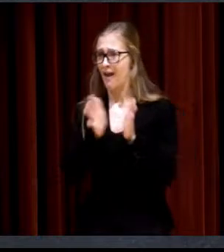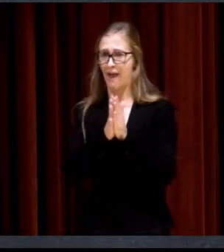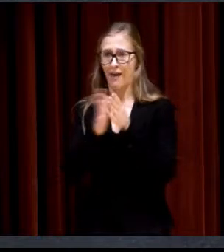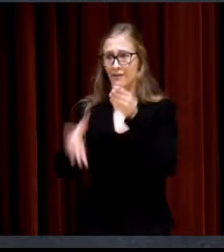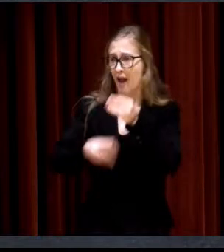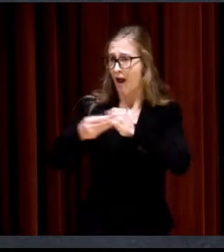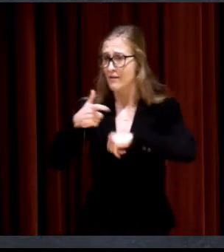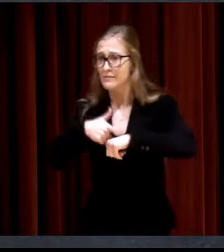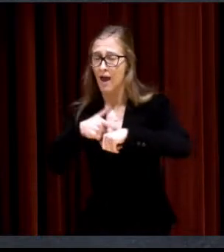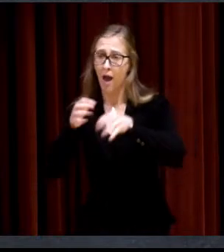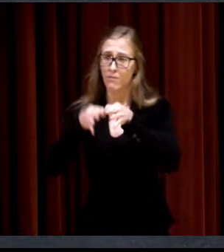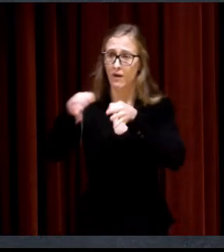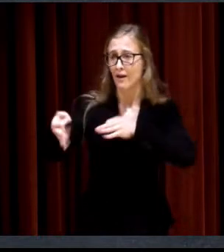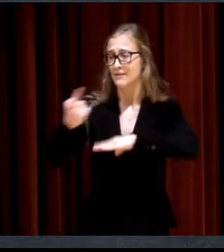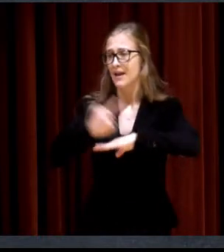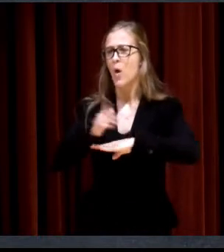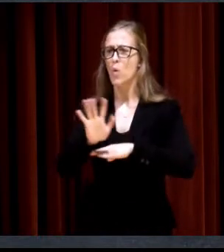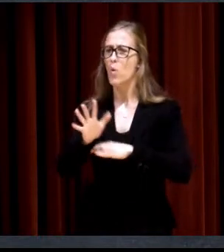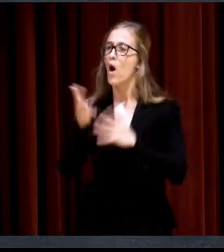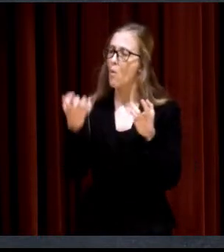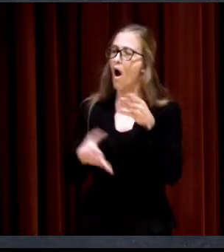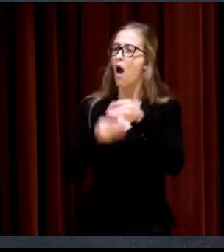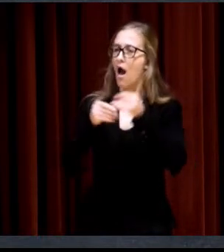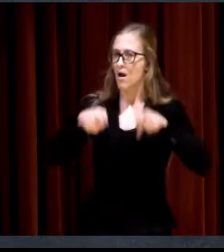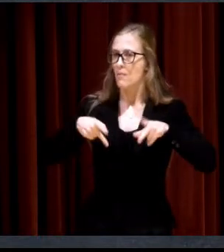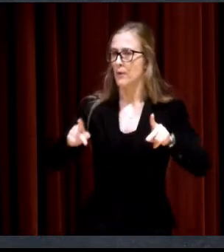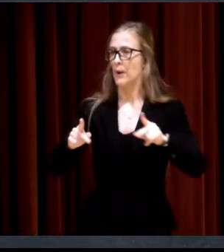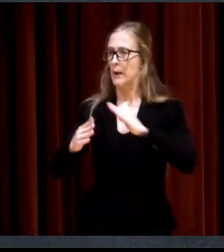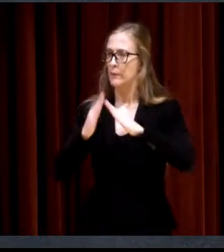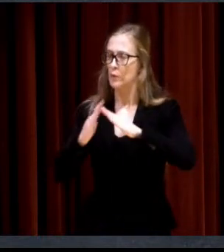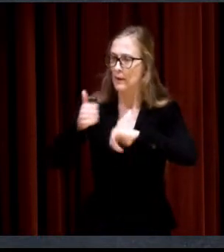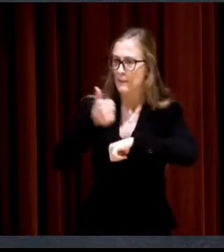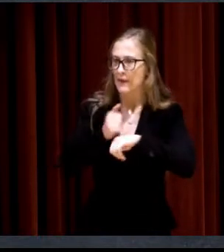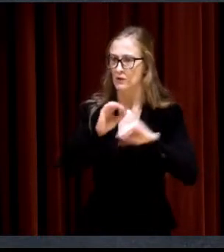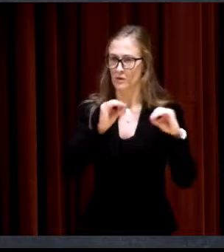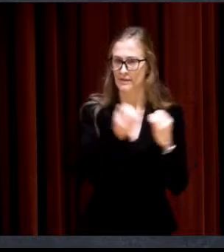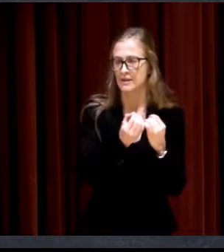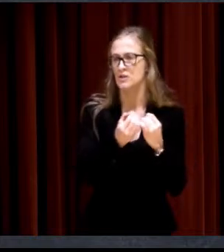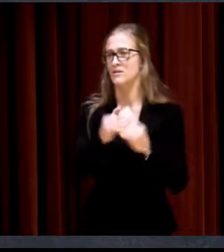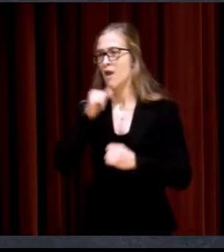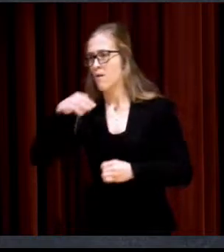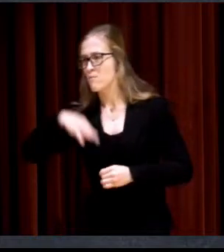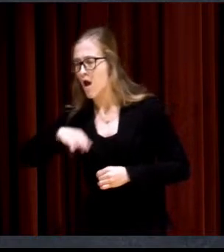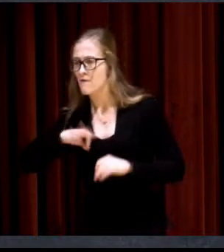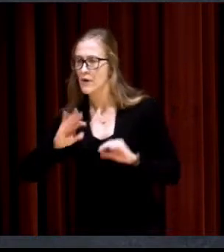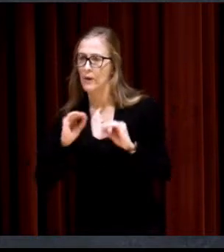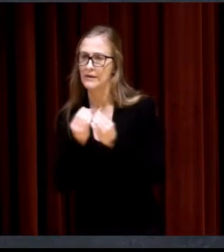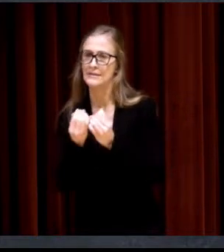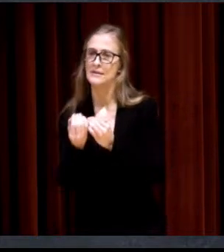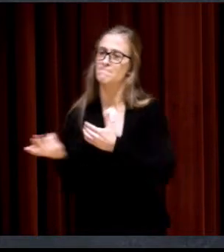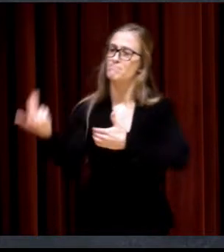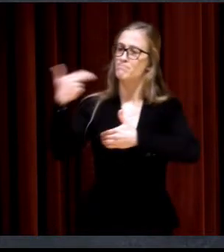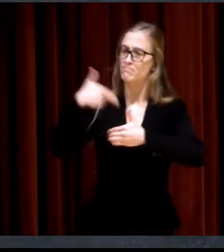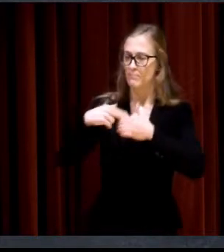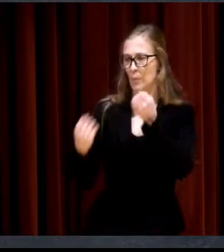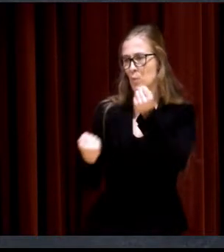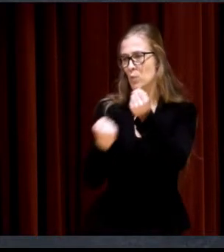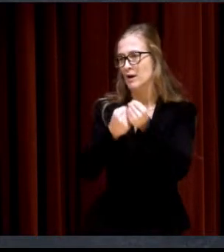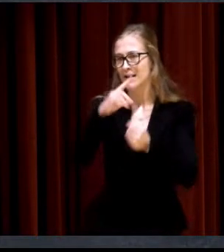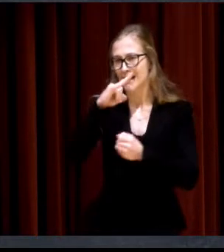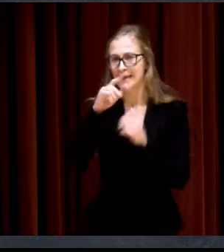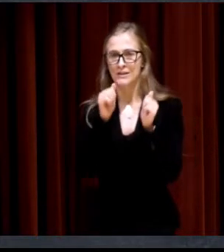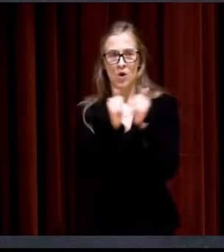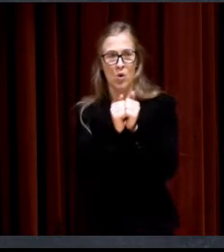saying is provide different opportunities, whether it's community-based organizations, nonprofit organizations coming in and supporting kids